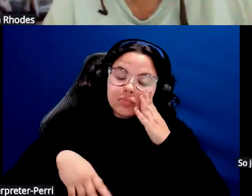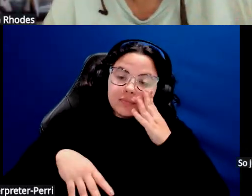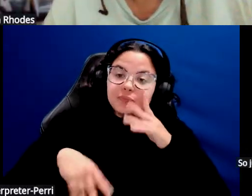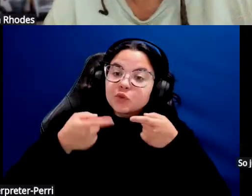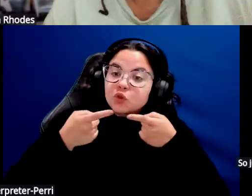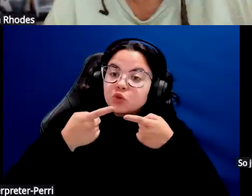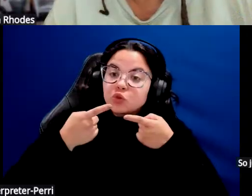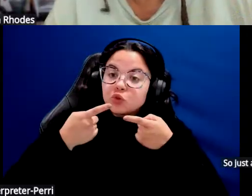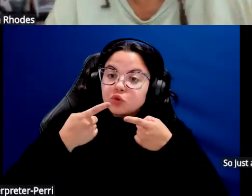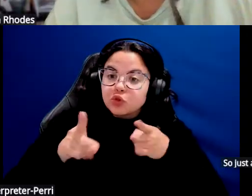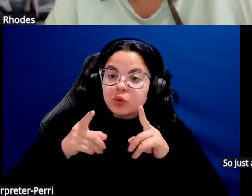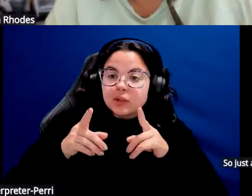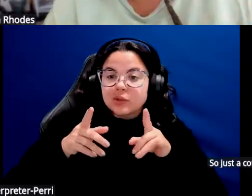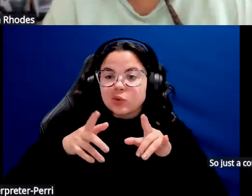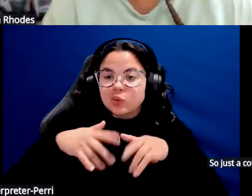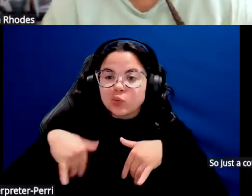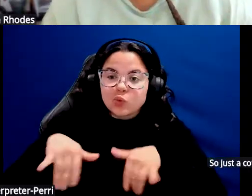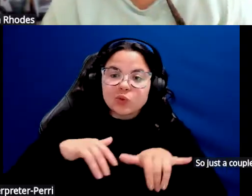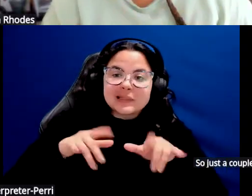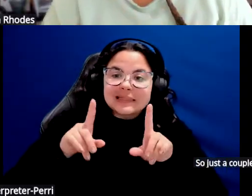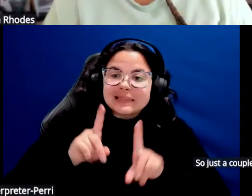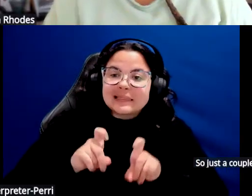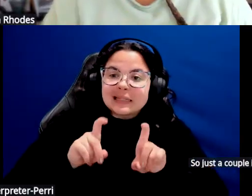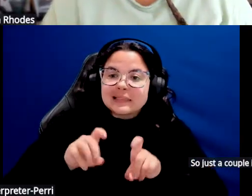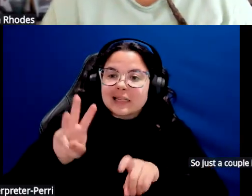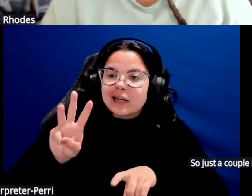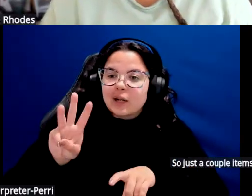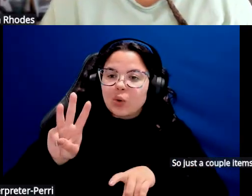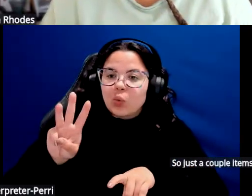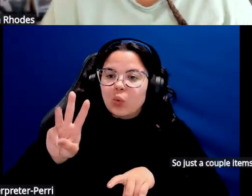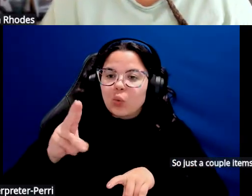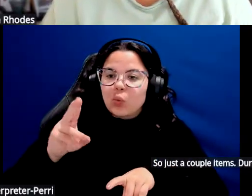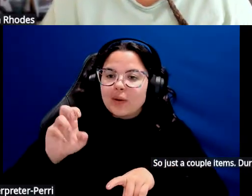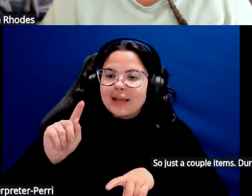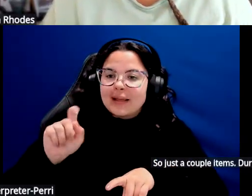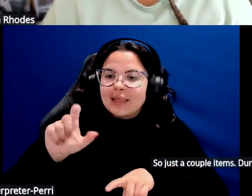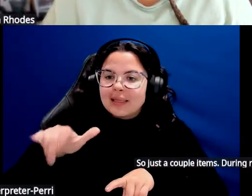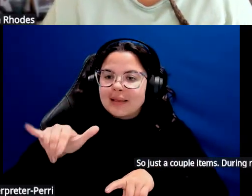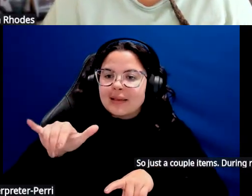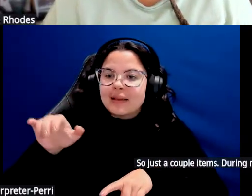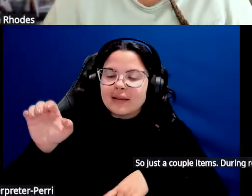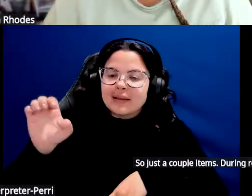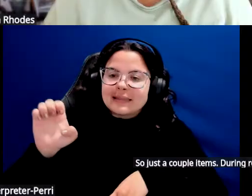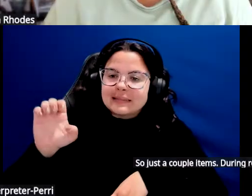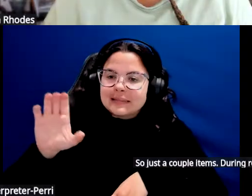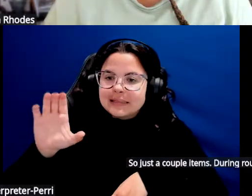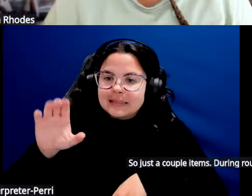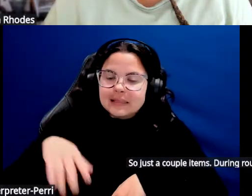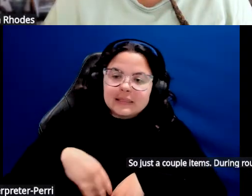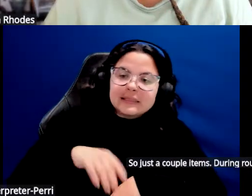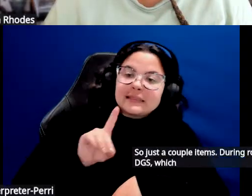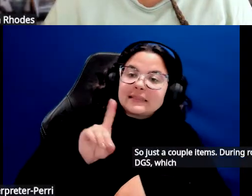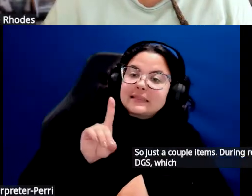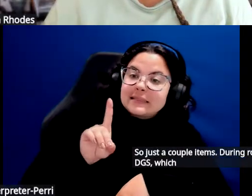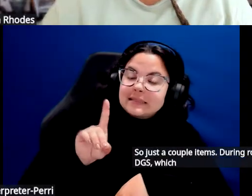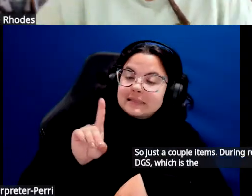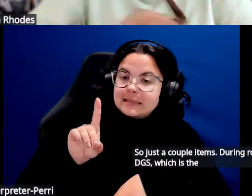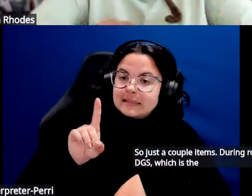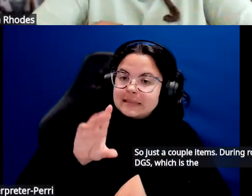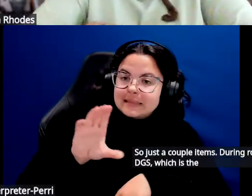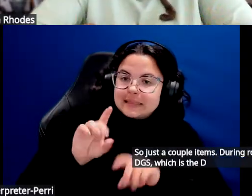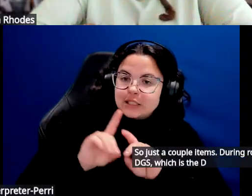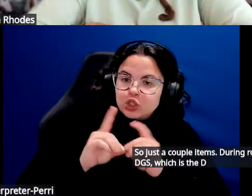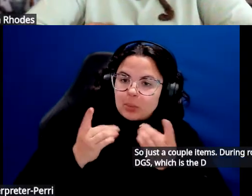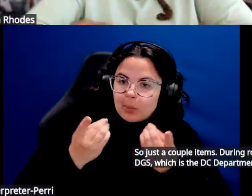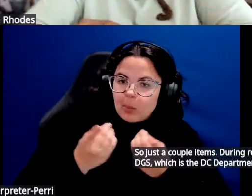During routine testing at Wheatley Education Campus, DGS, which is the DC